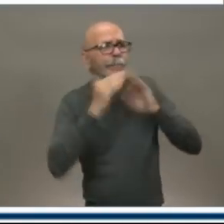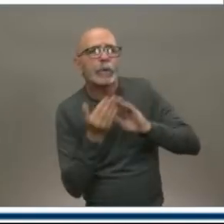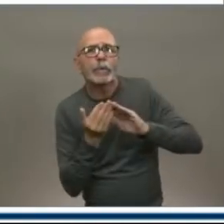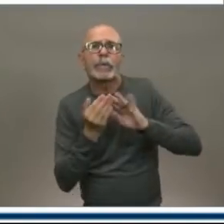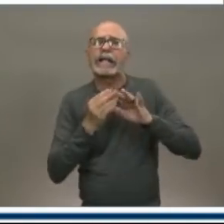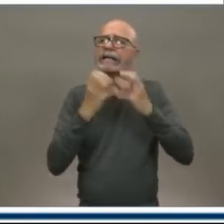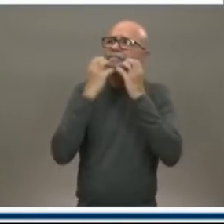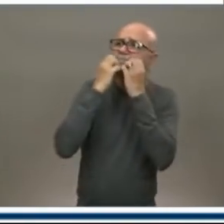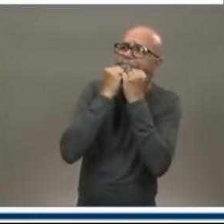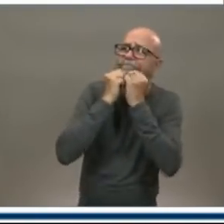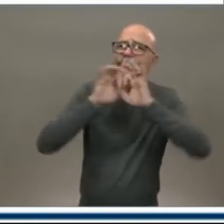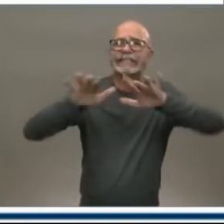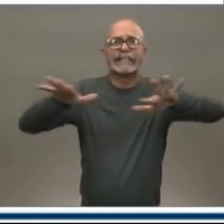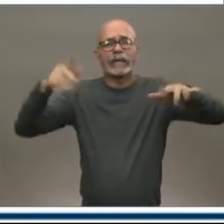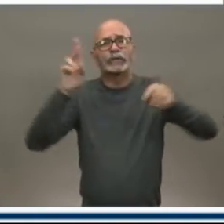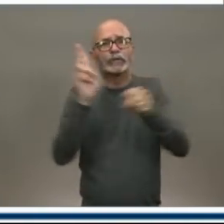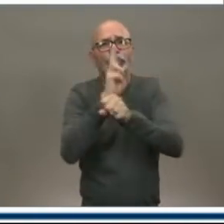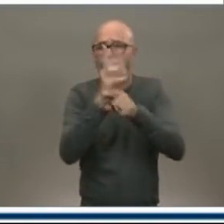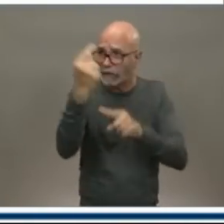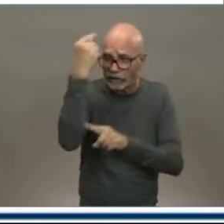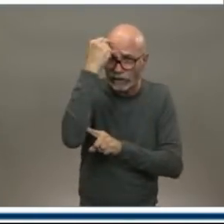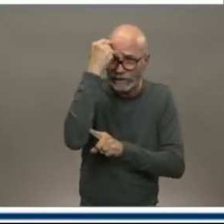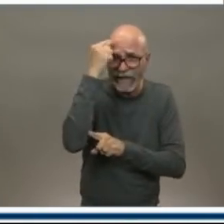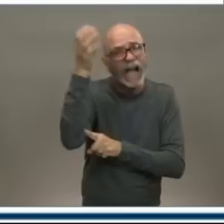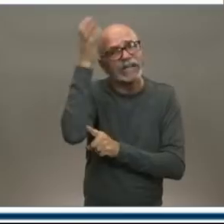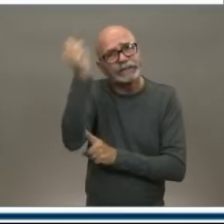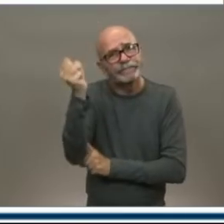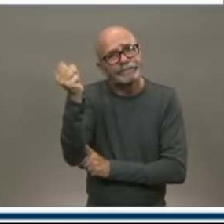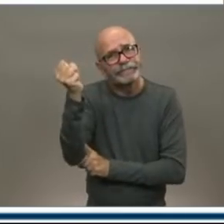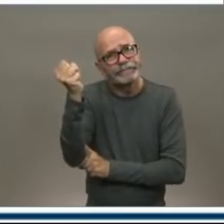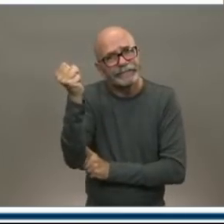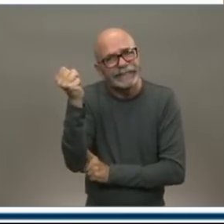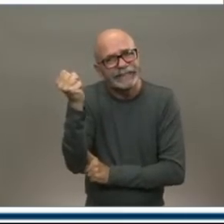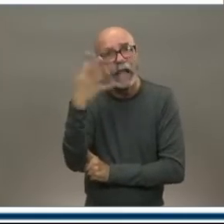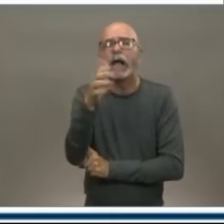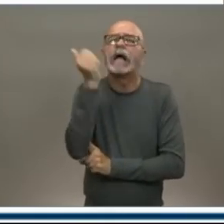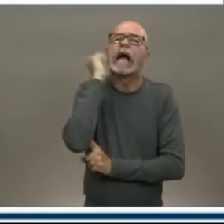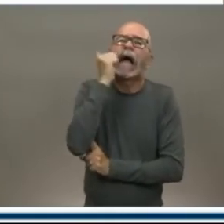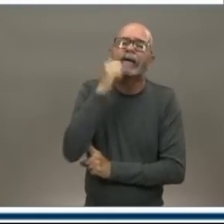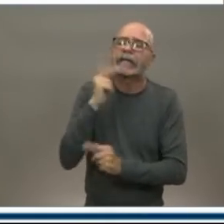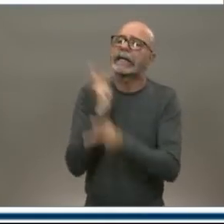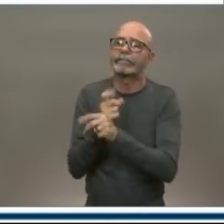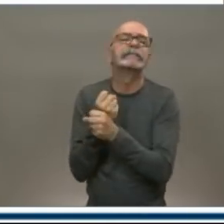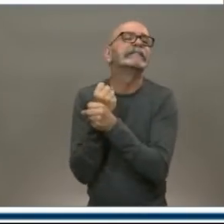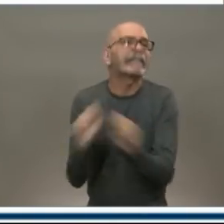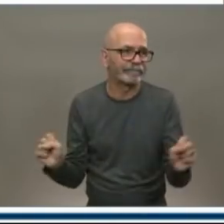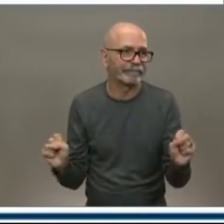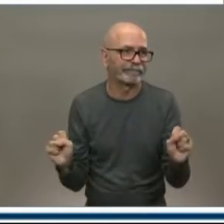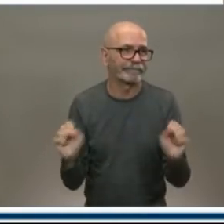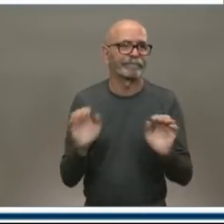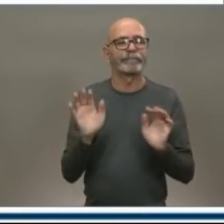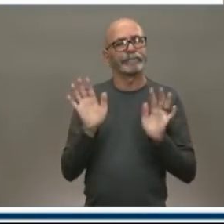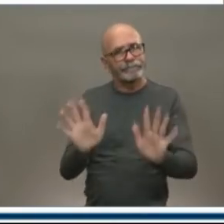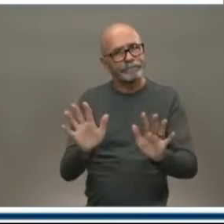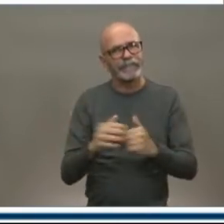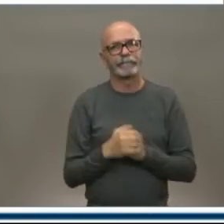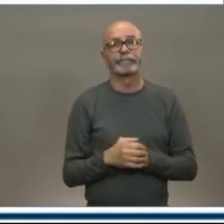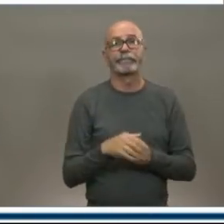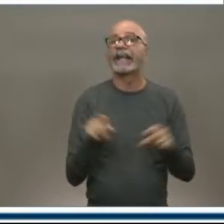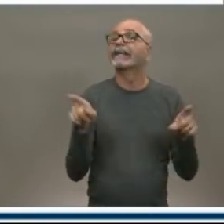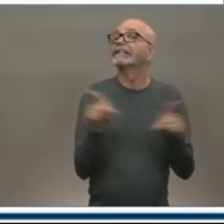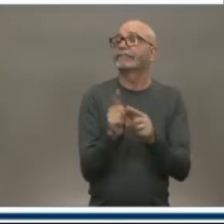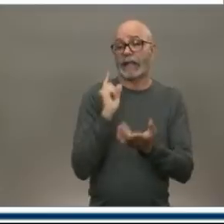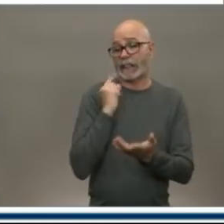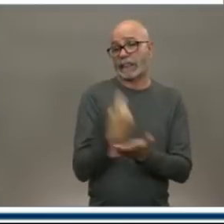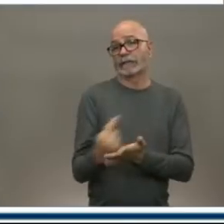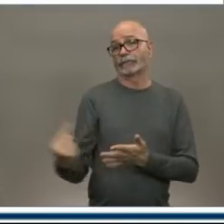your common sense to be safe every day. We saw lots of this on the last weekend with Halloween, along with